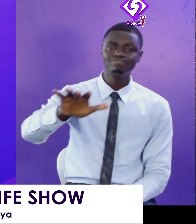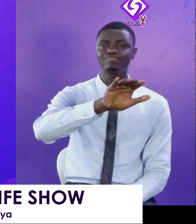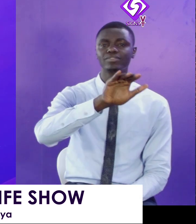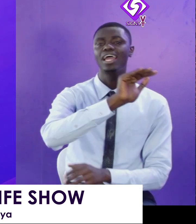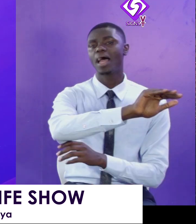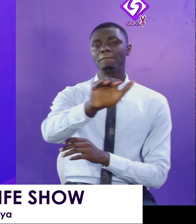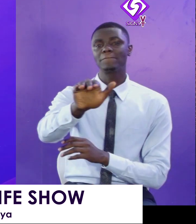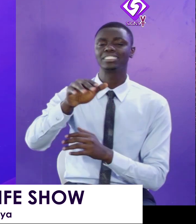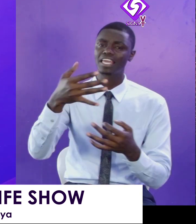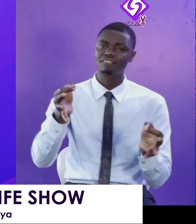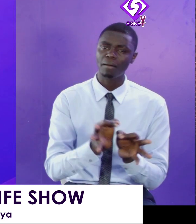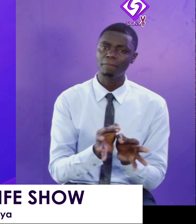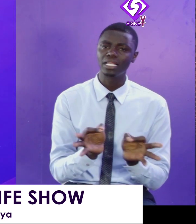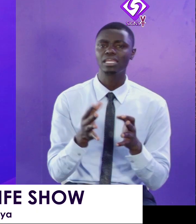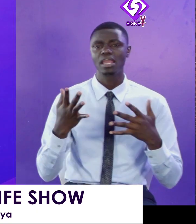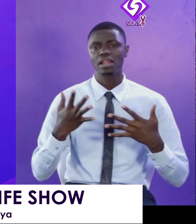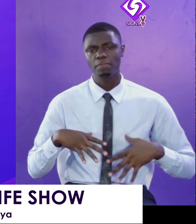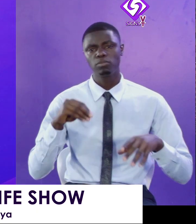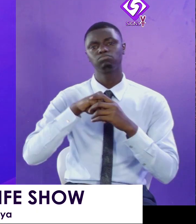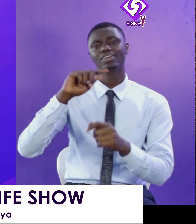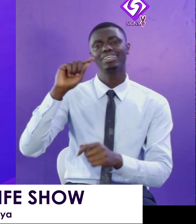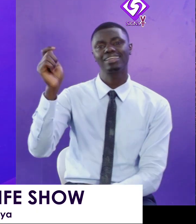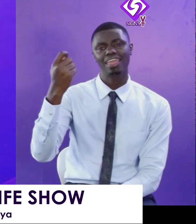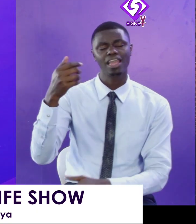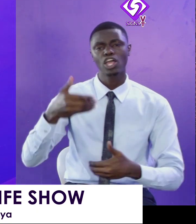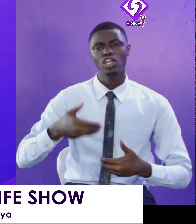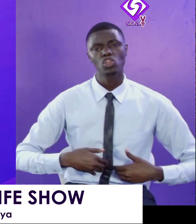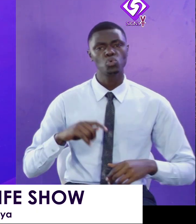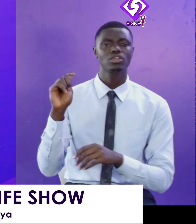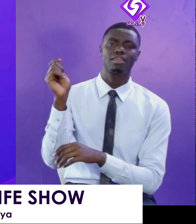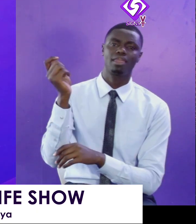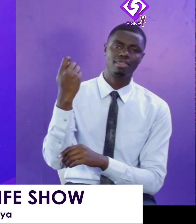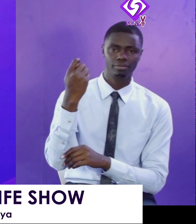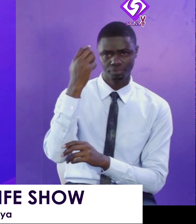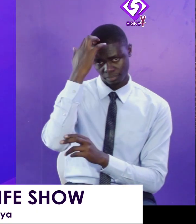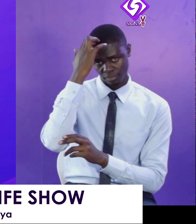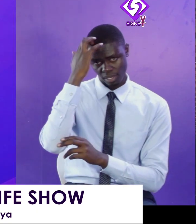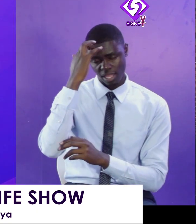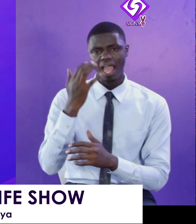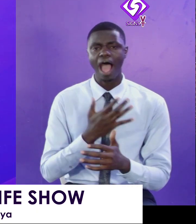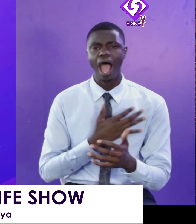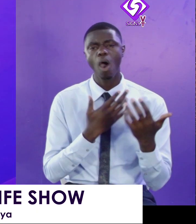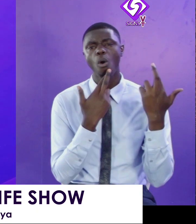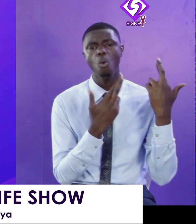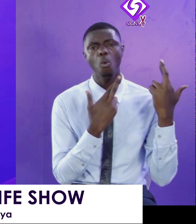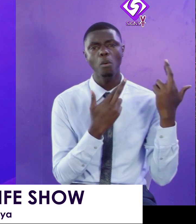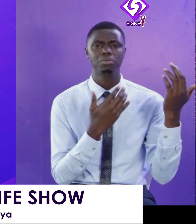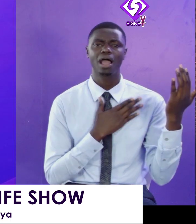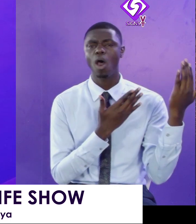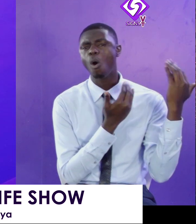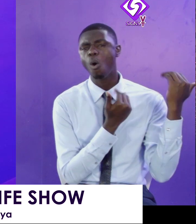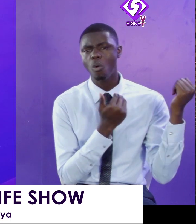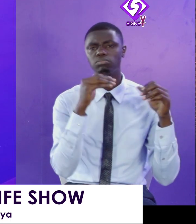the families and the people in Kenya, the youth of Kenya. Our remedy, our hope is in